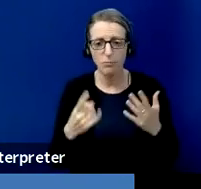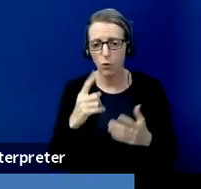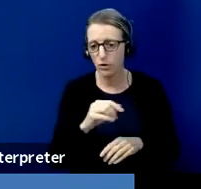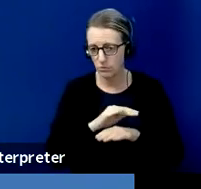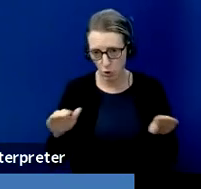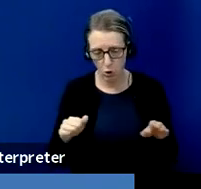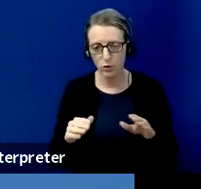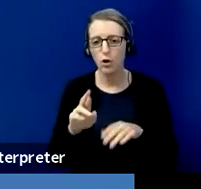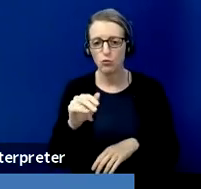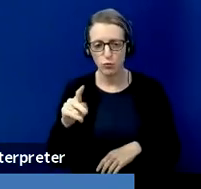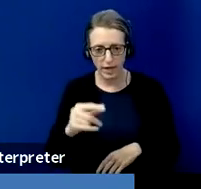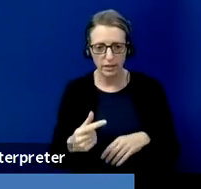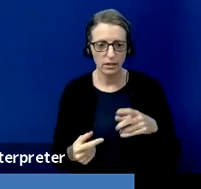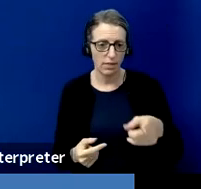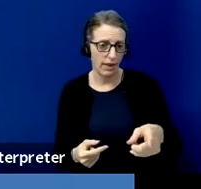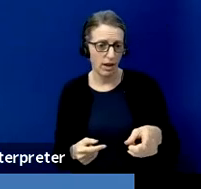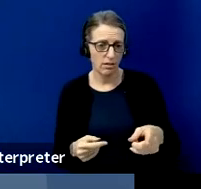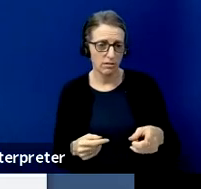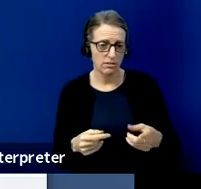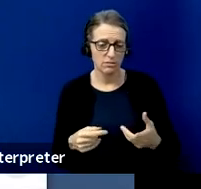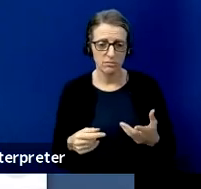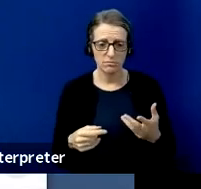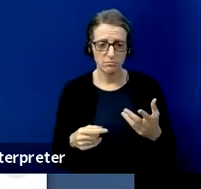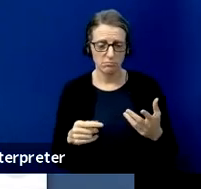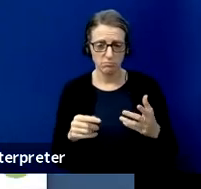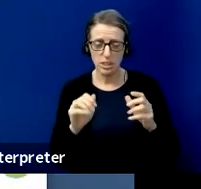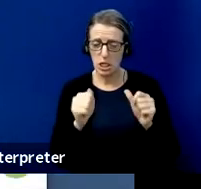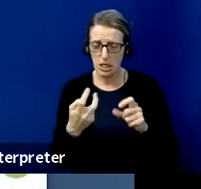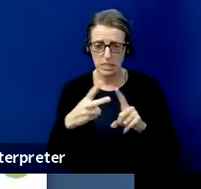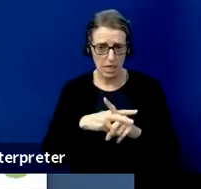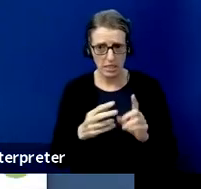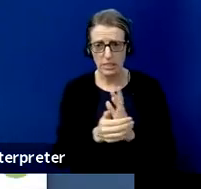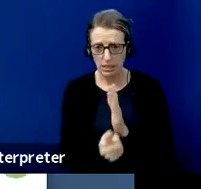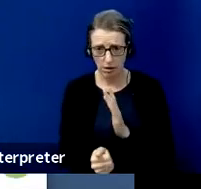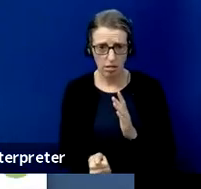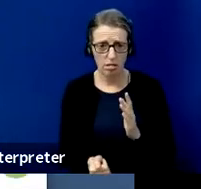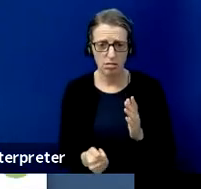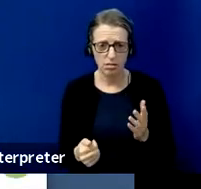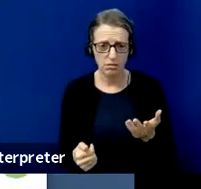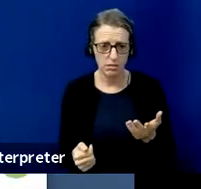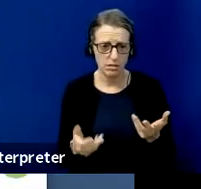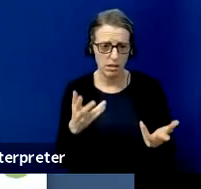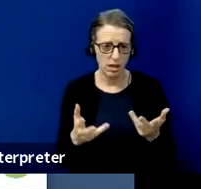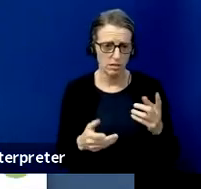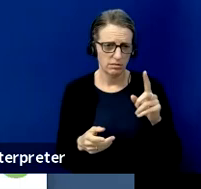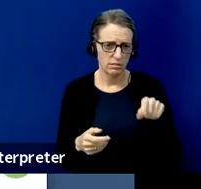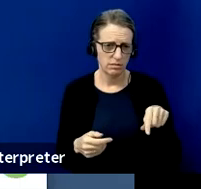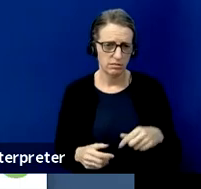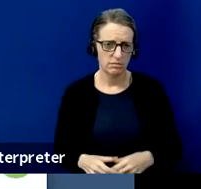option to assign skill. I just left it blank. You could assign a skill So let's just do